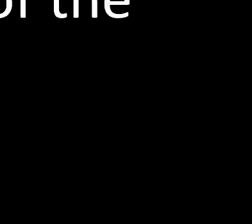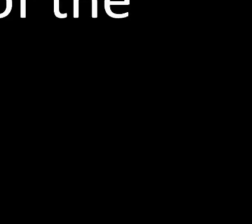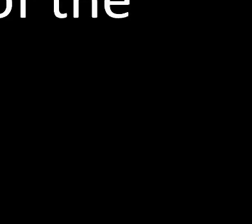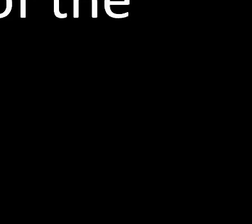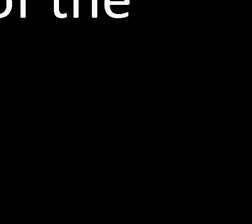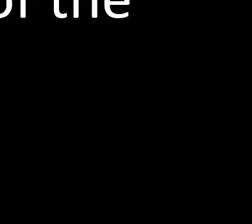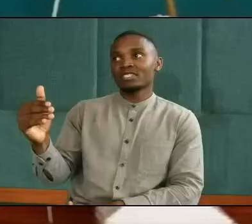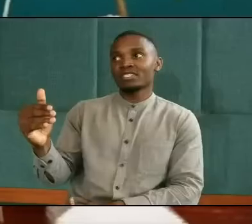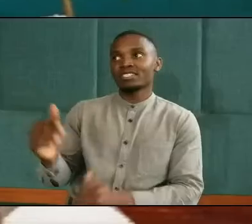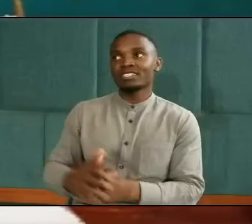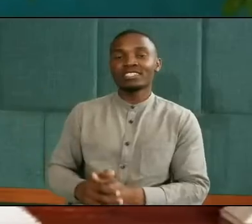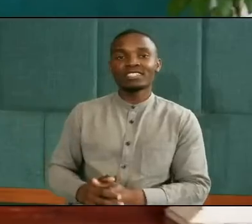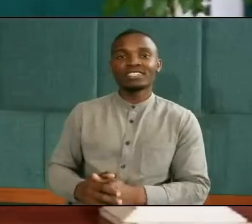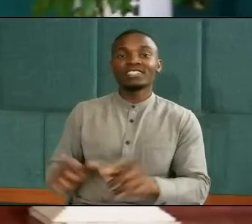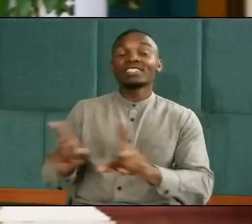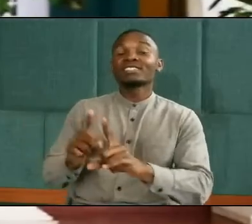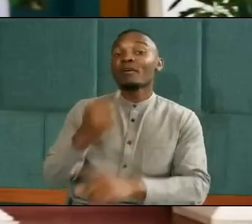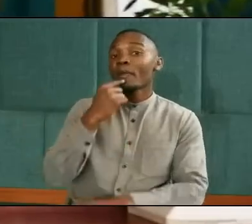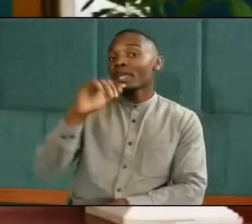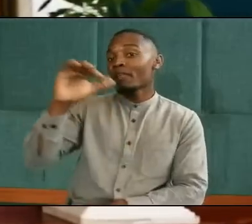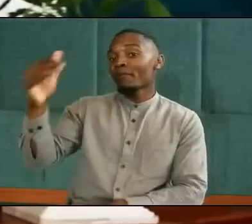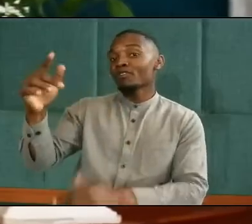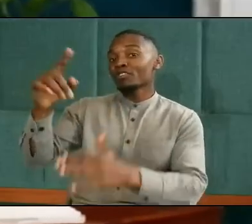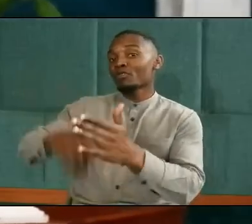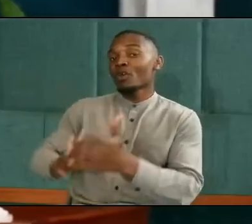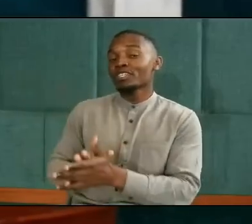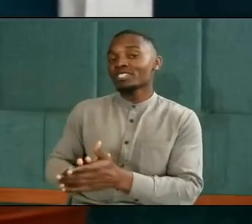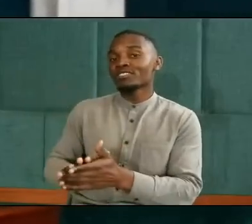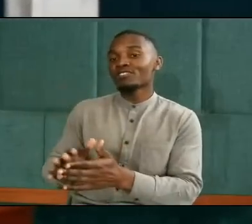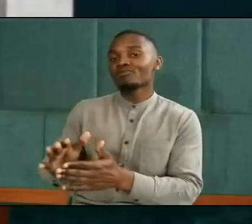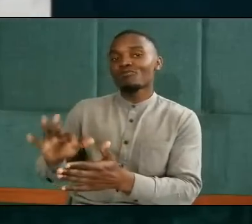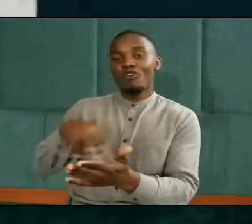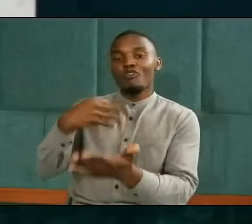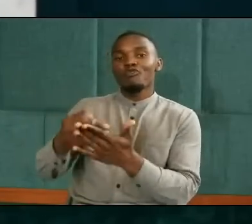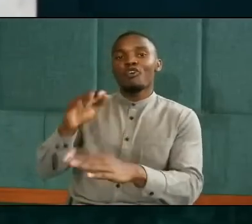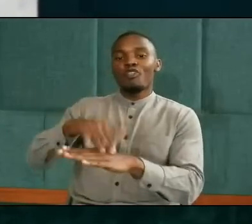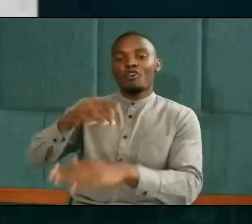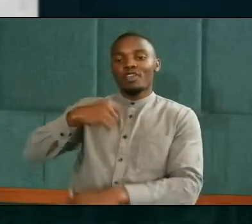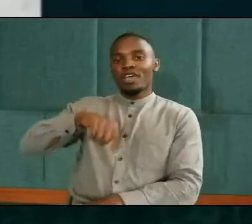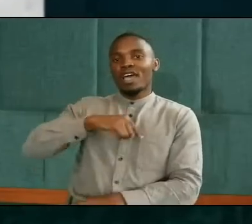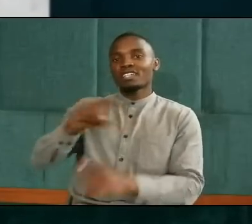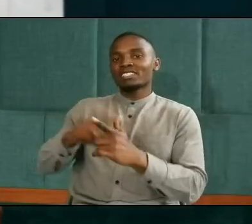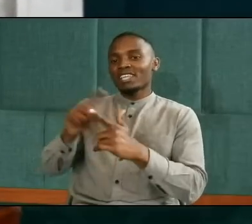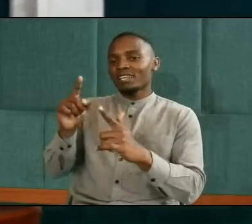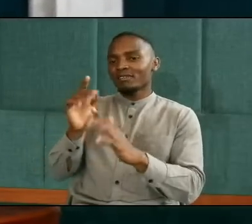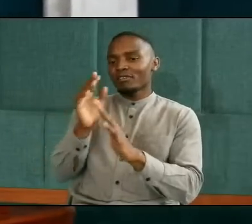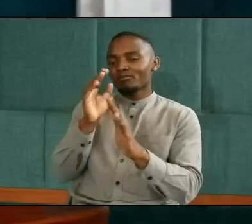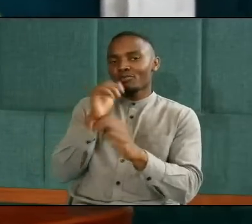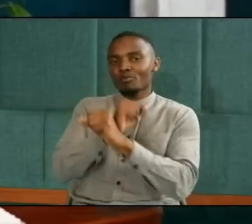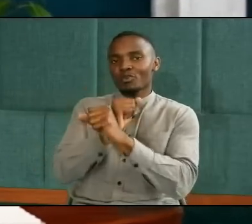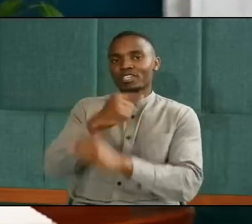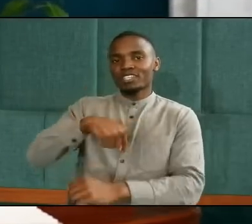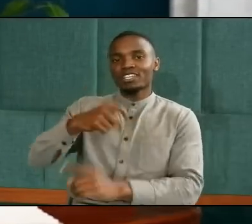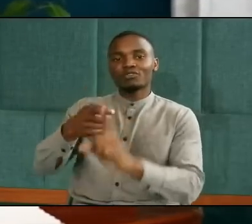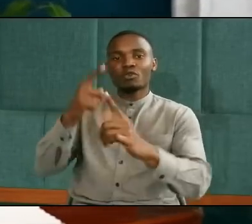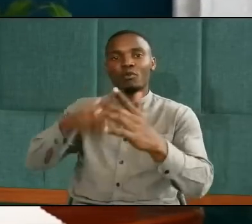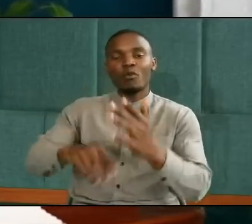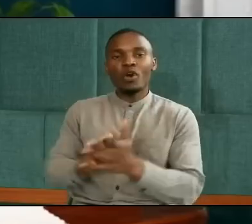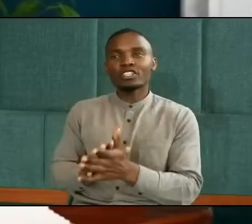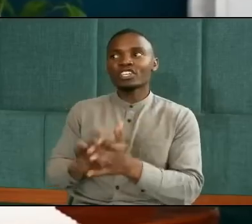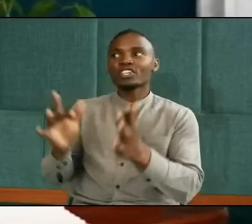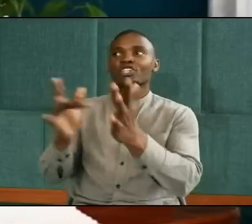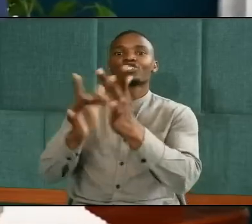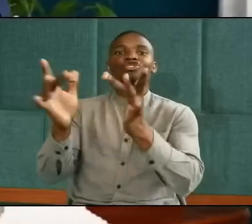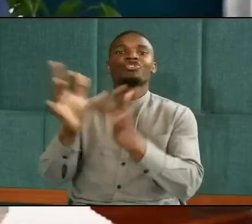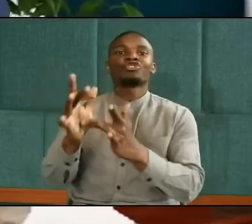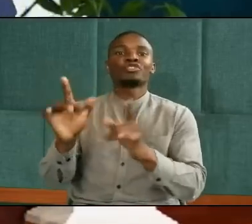rocks, hey, take our lives, fall on us, and hide us from the face of him who sits on the throne and from the